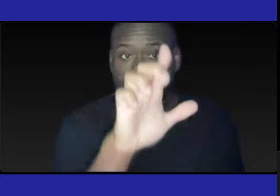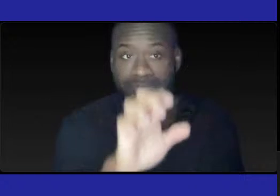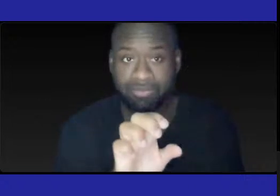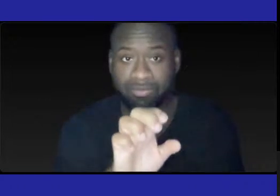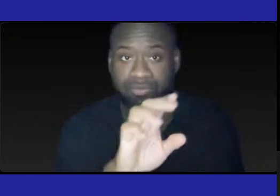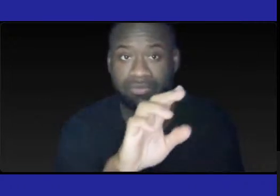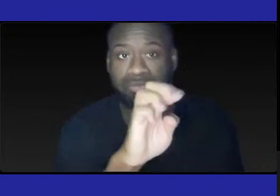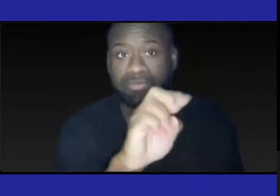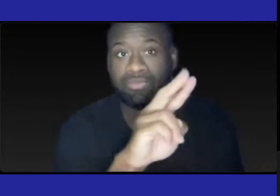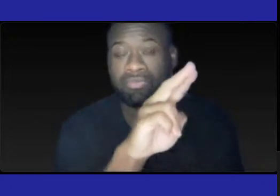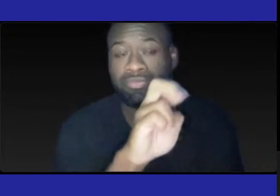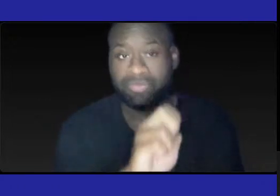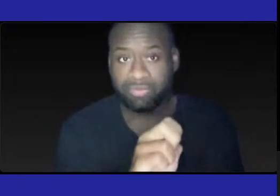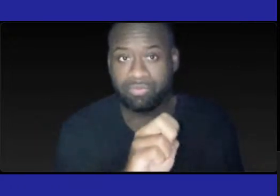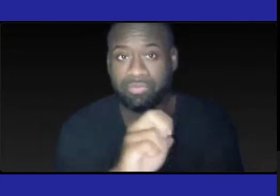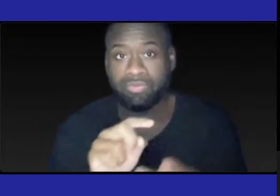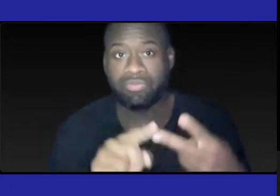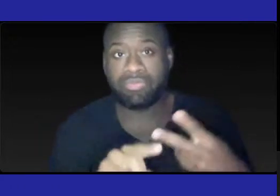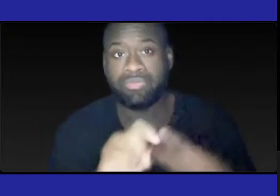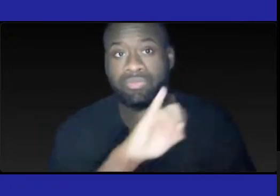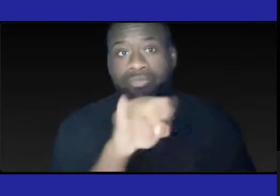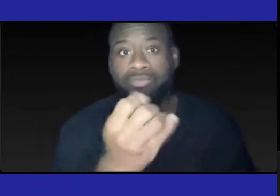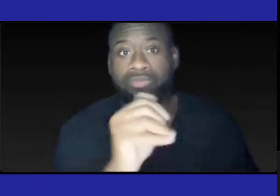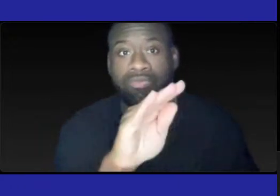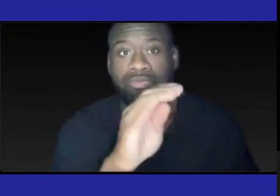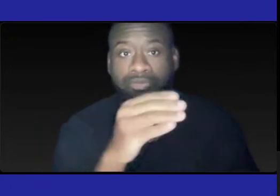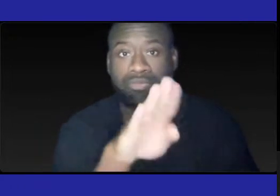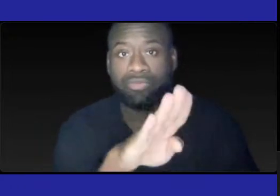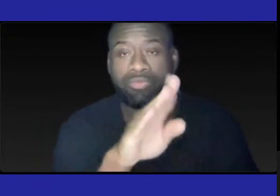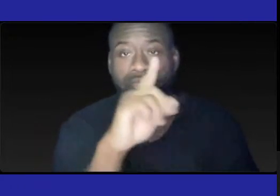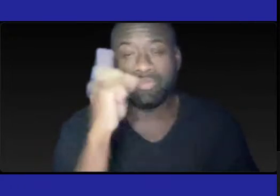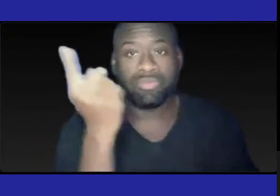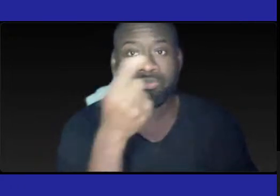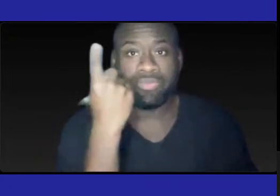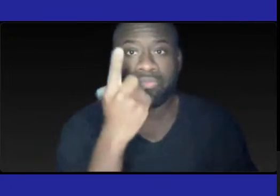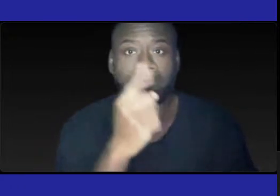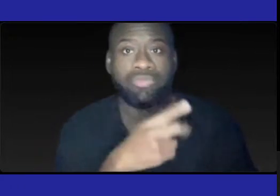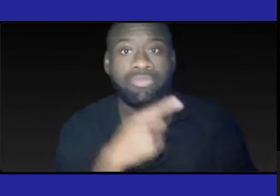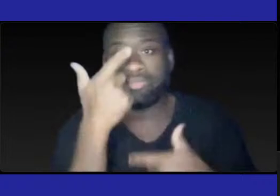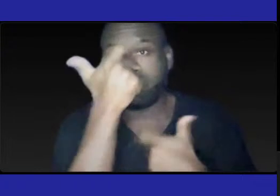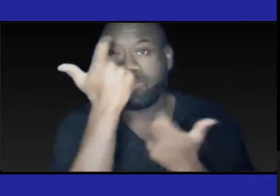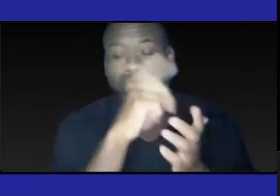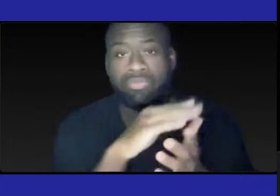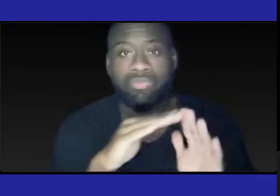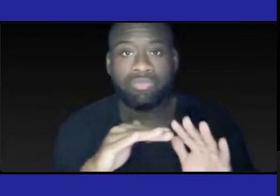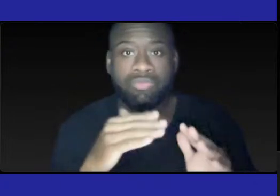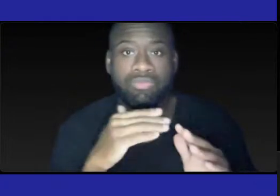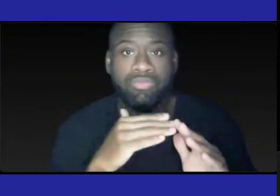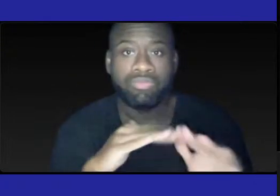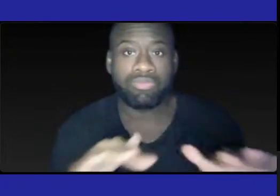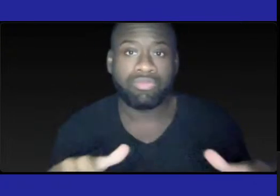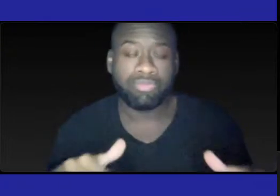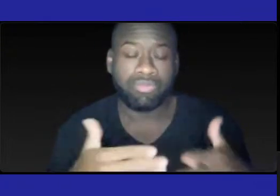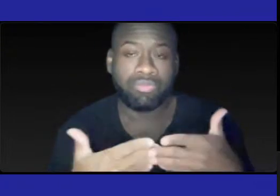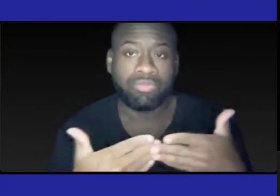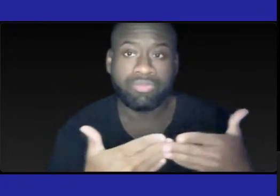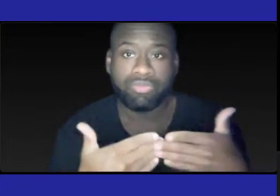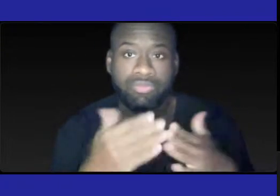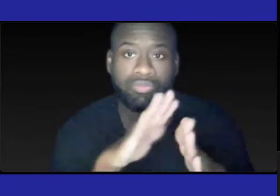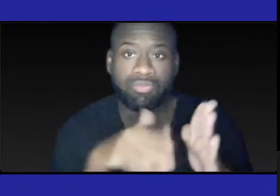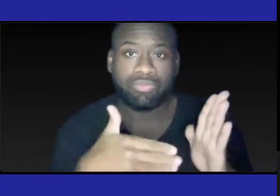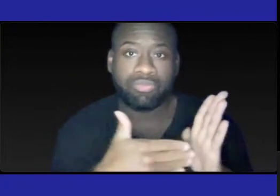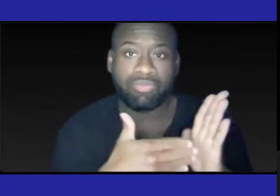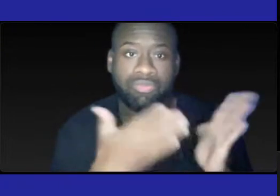being the only pediatric trauma center in the Bronx, are well-staffed and do an excellent job serving